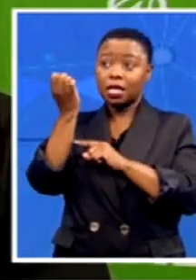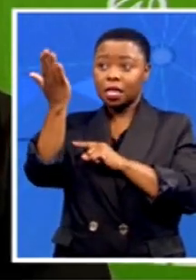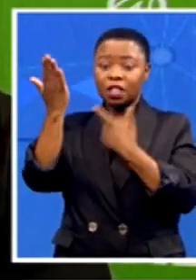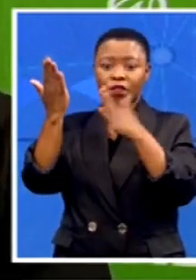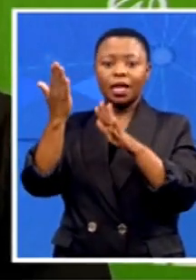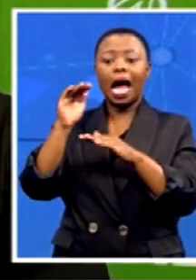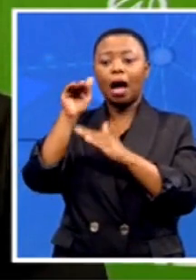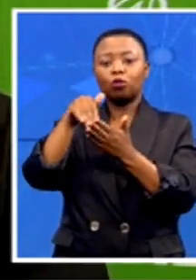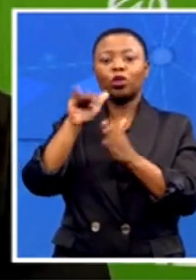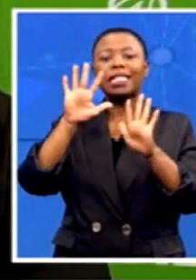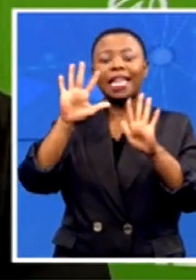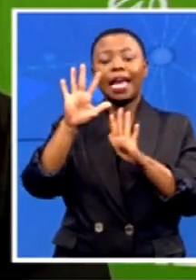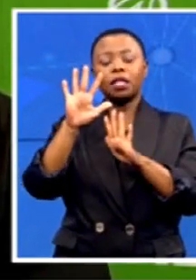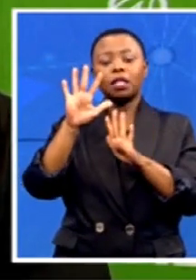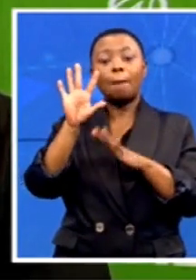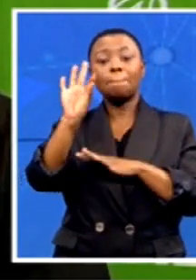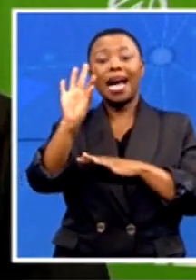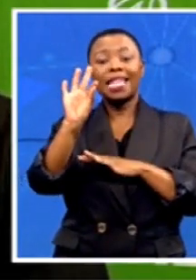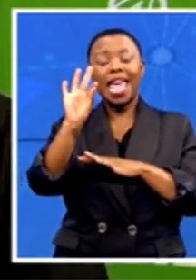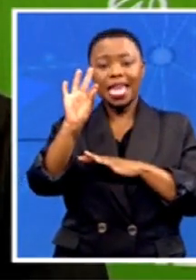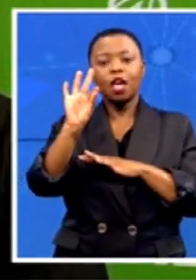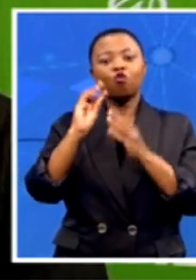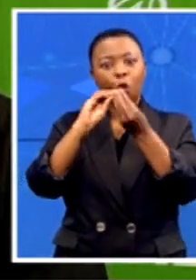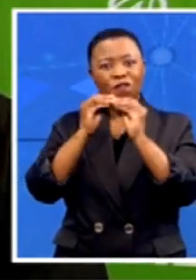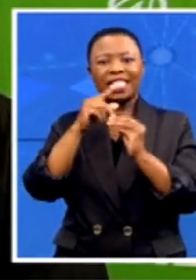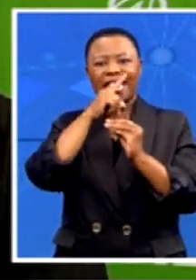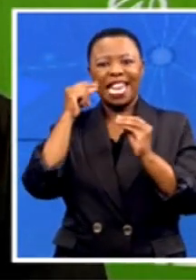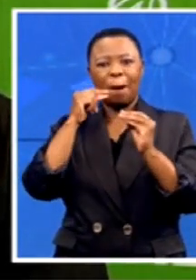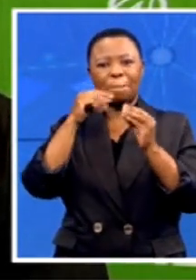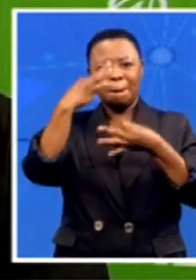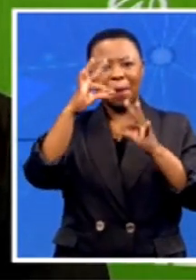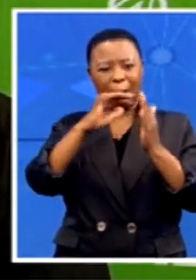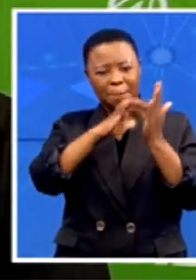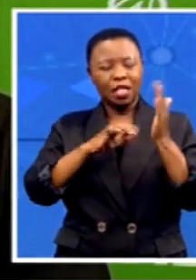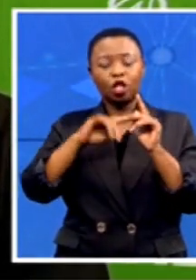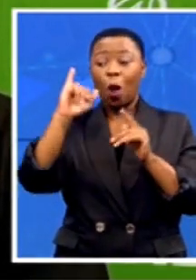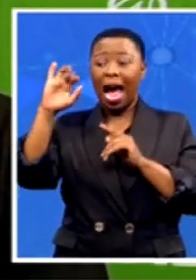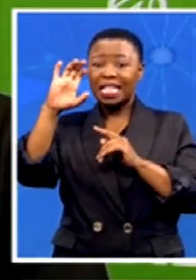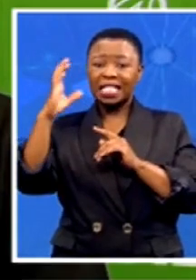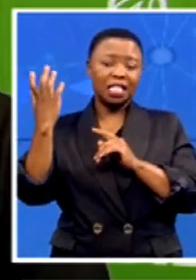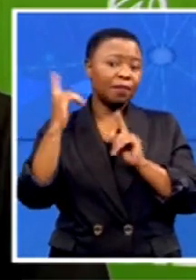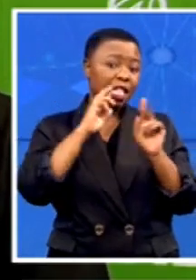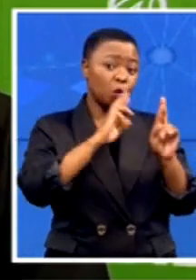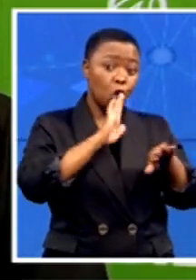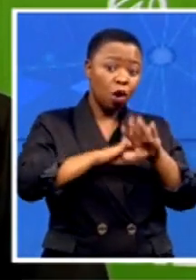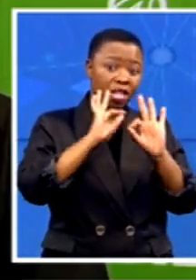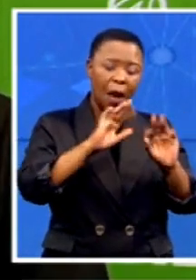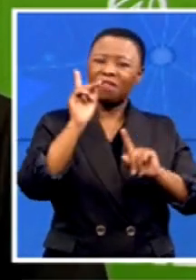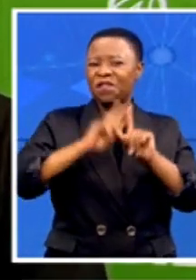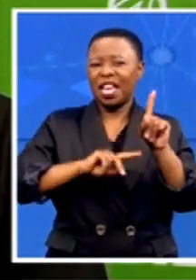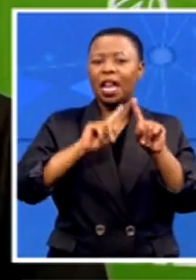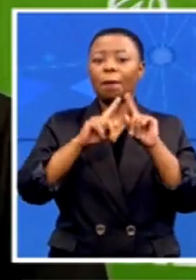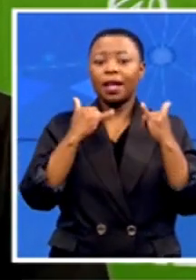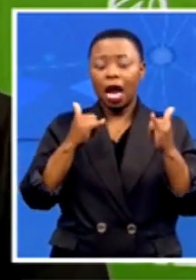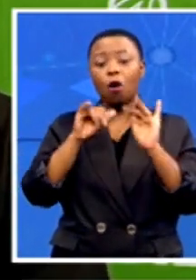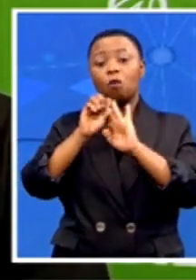on the ballot papers, and the IEC failed to respond on time. The party is now holding a media briefing to outline its next step